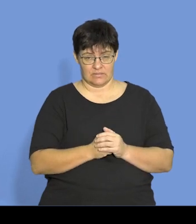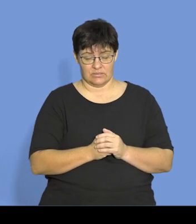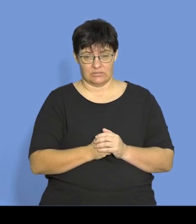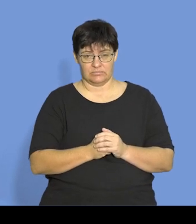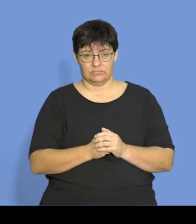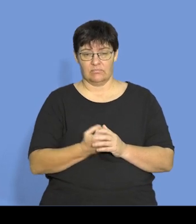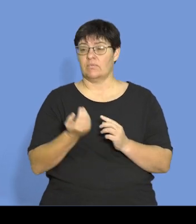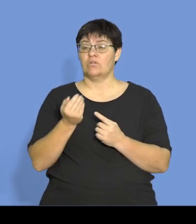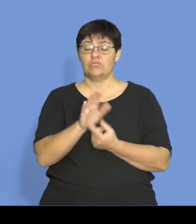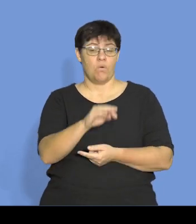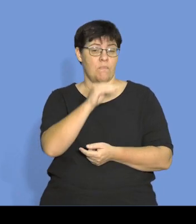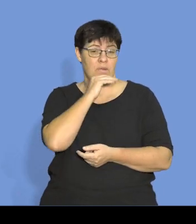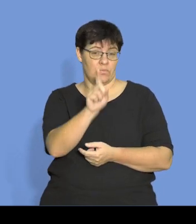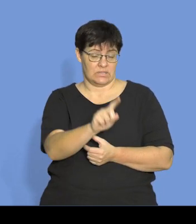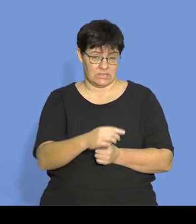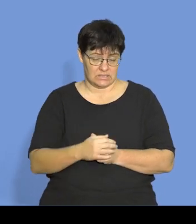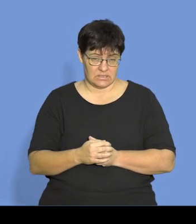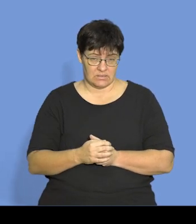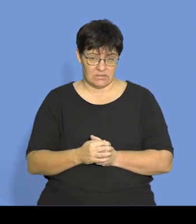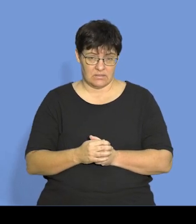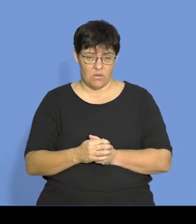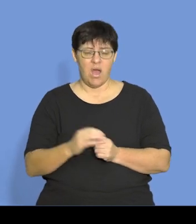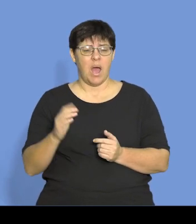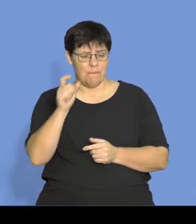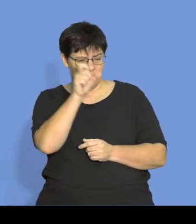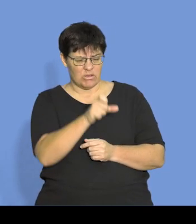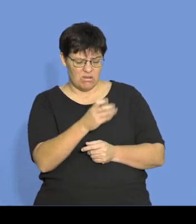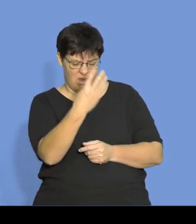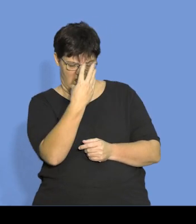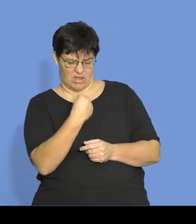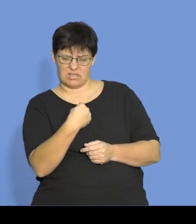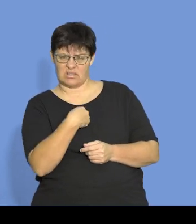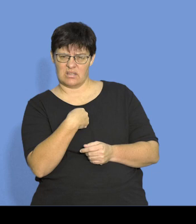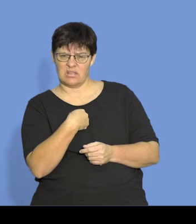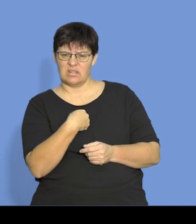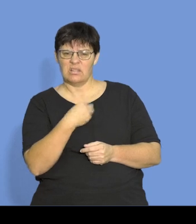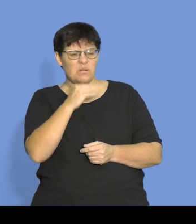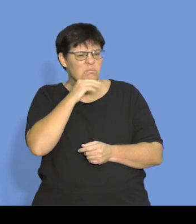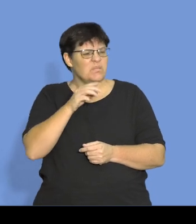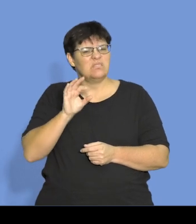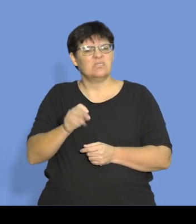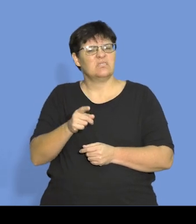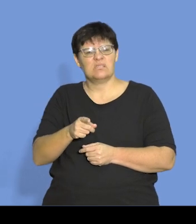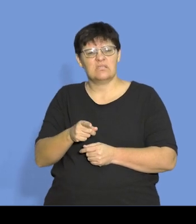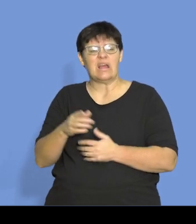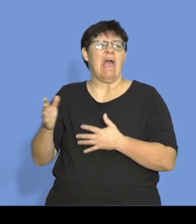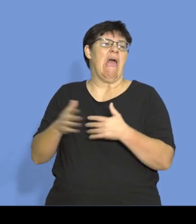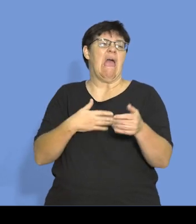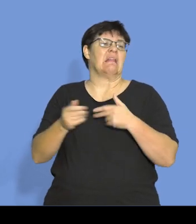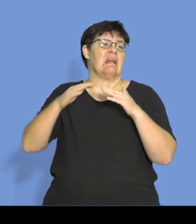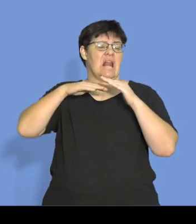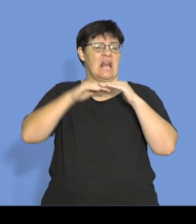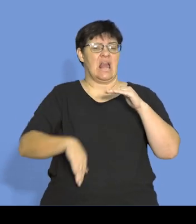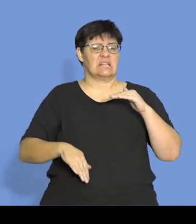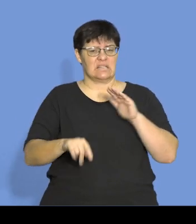But now let me actually show you what I mean, because someone might be asking, what exactly does he mean when he says take anything less